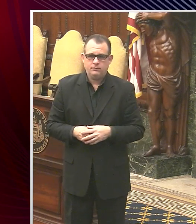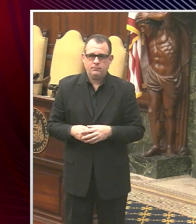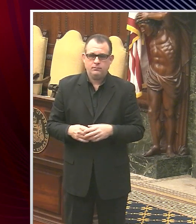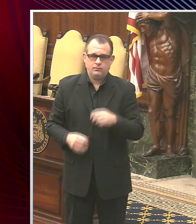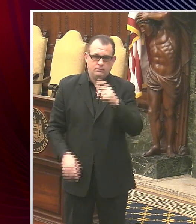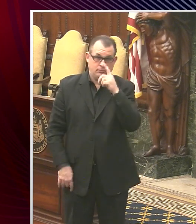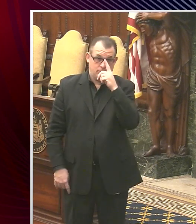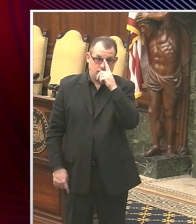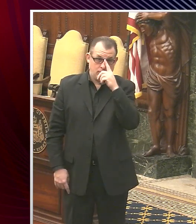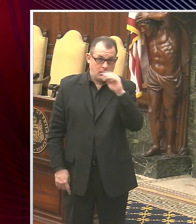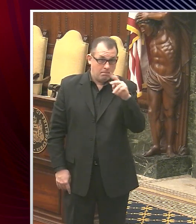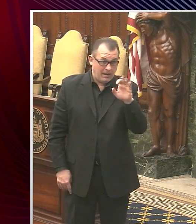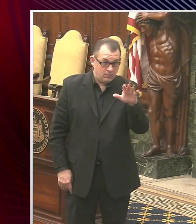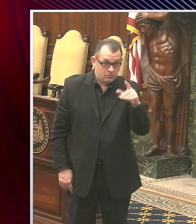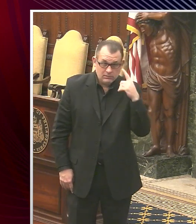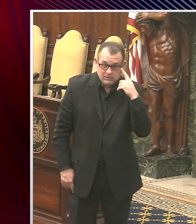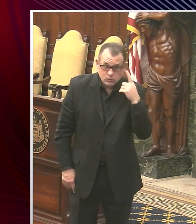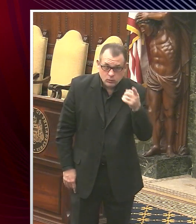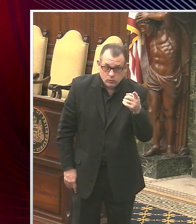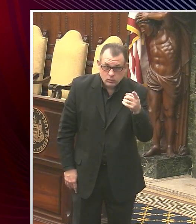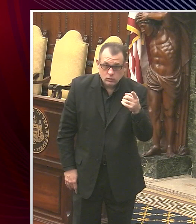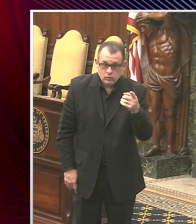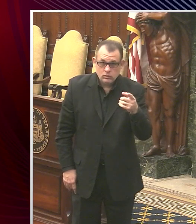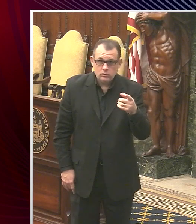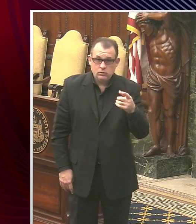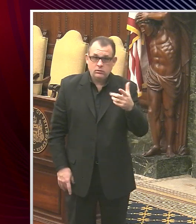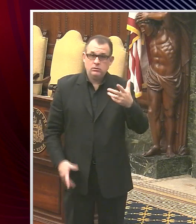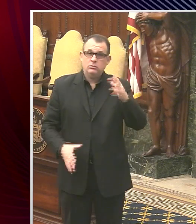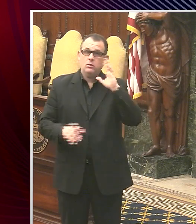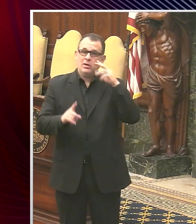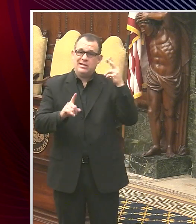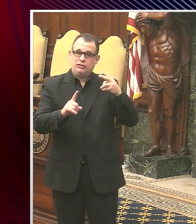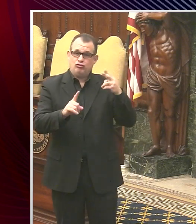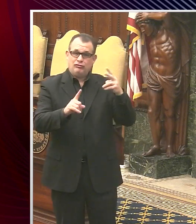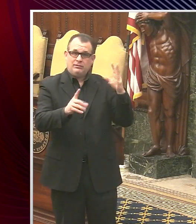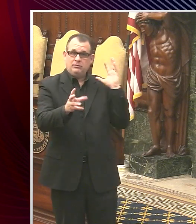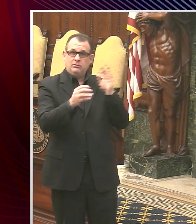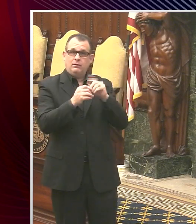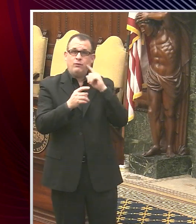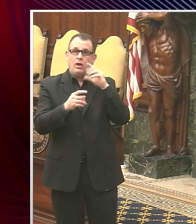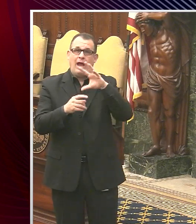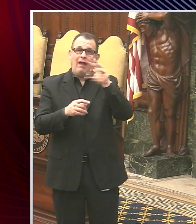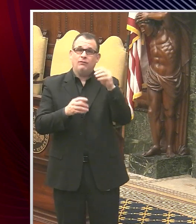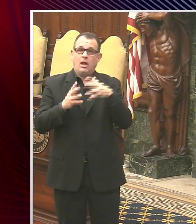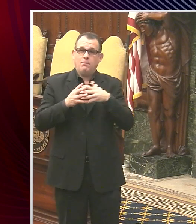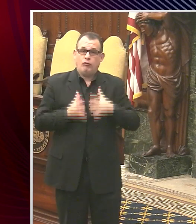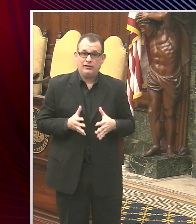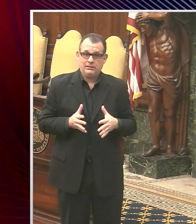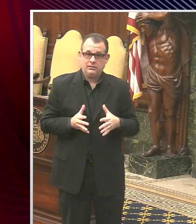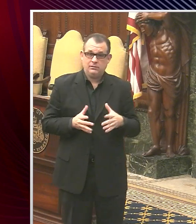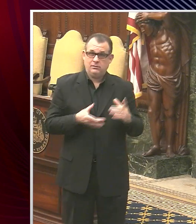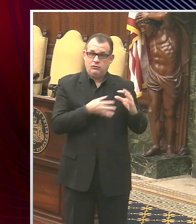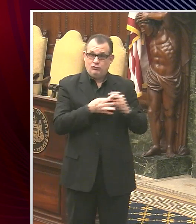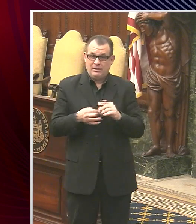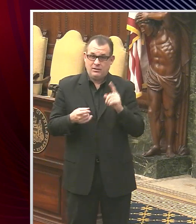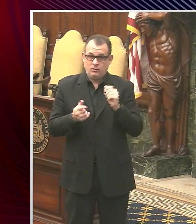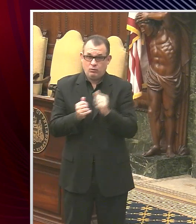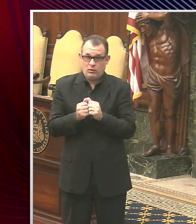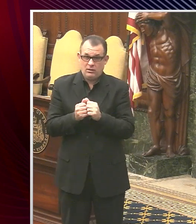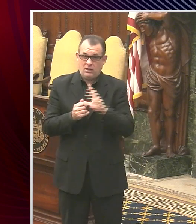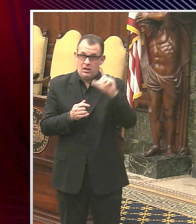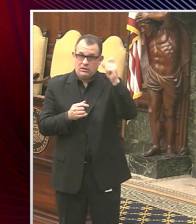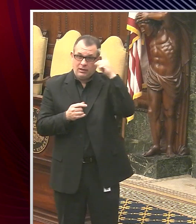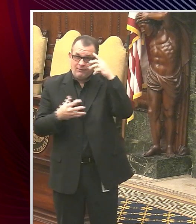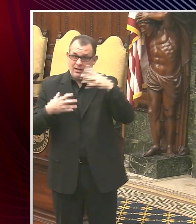Mike, just need you to, there you go. So considering the history of African Americans with their relationship with the government's healthcare system, why